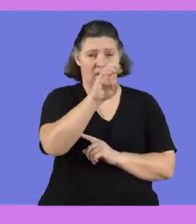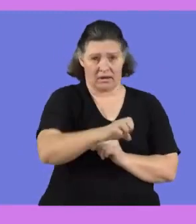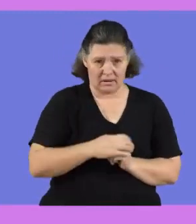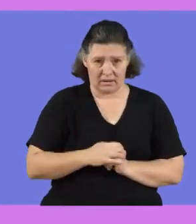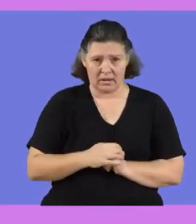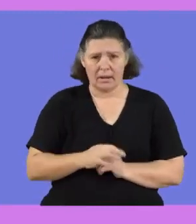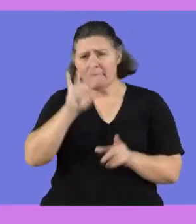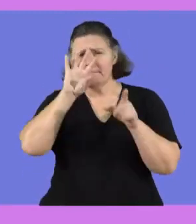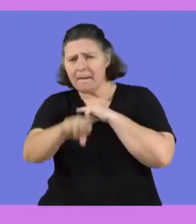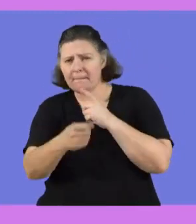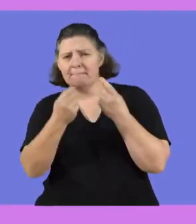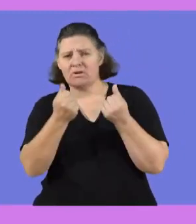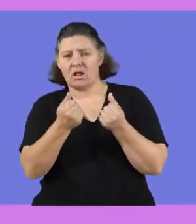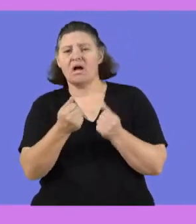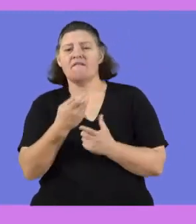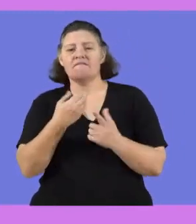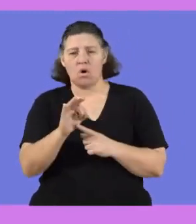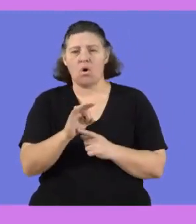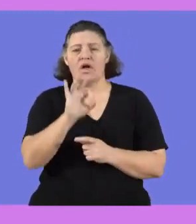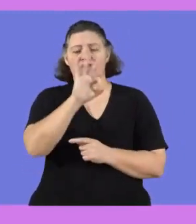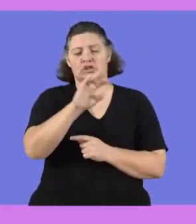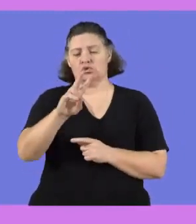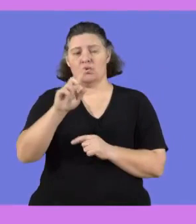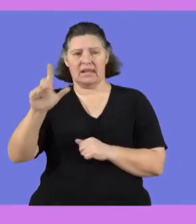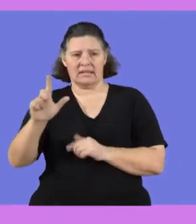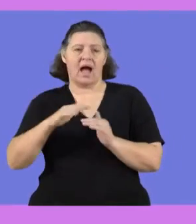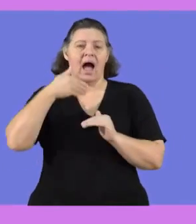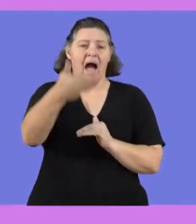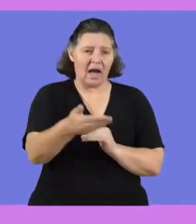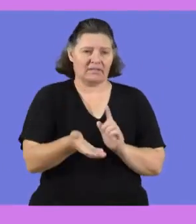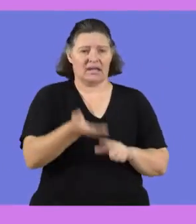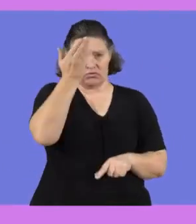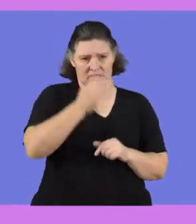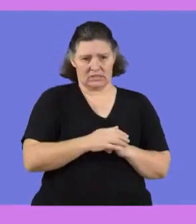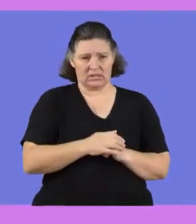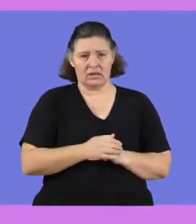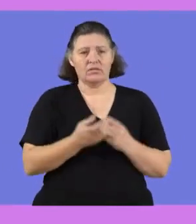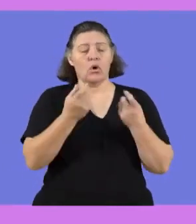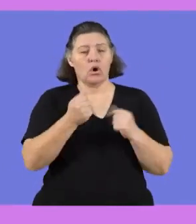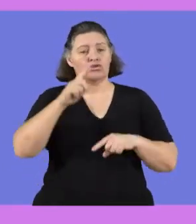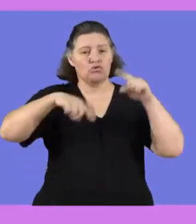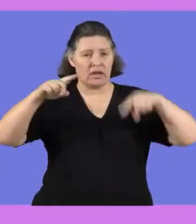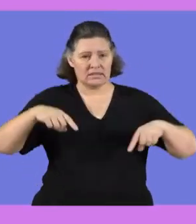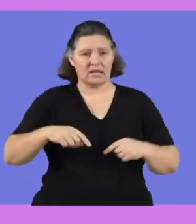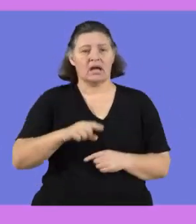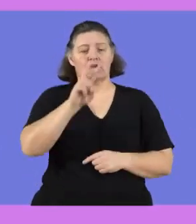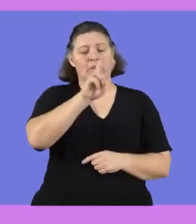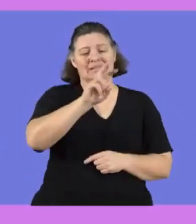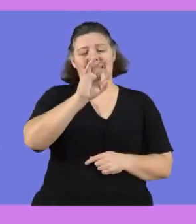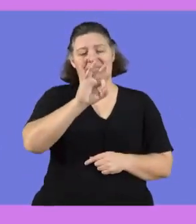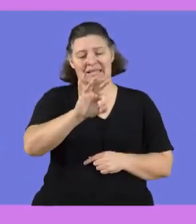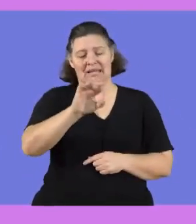June. Determine the cost of petrol for 32 liters after the increase. If the cost rate